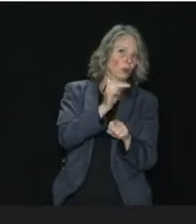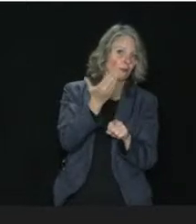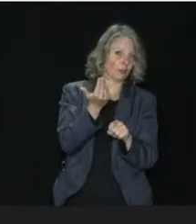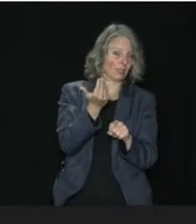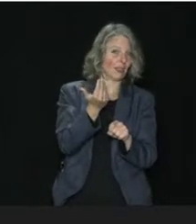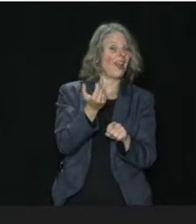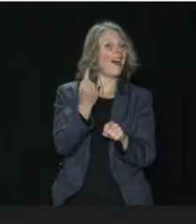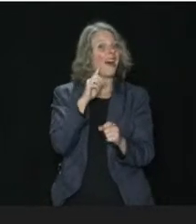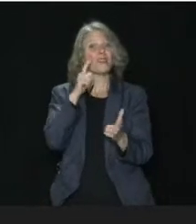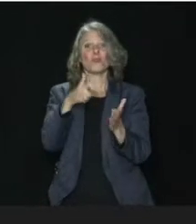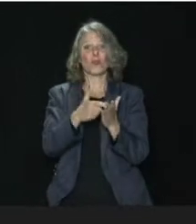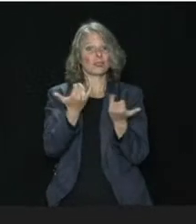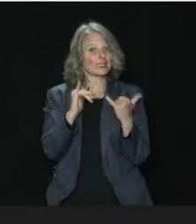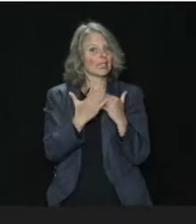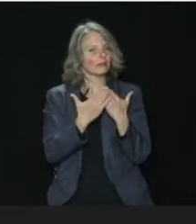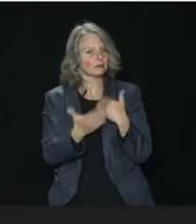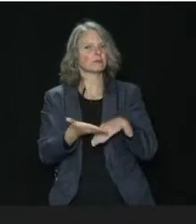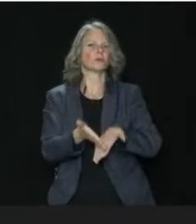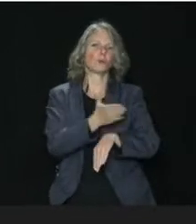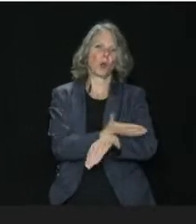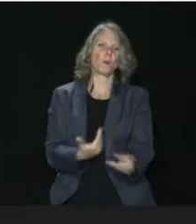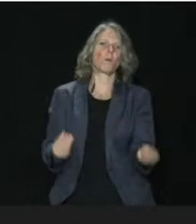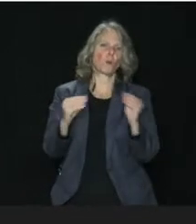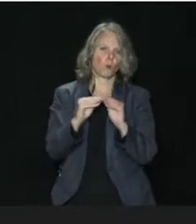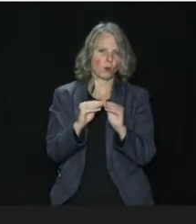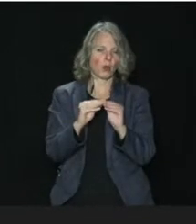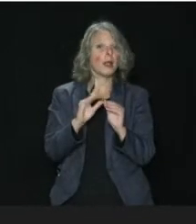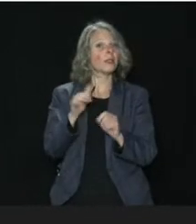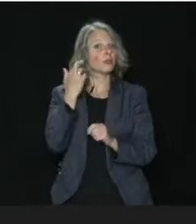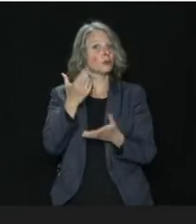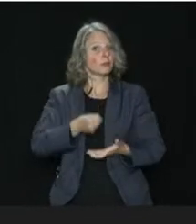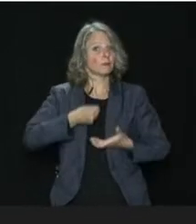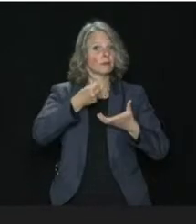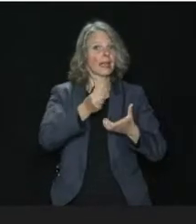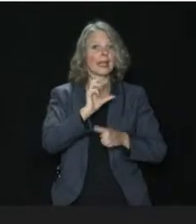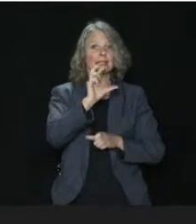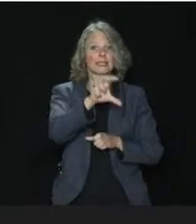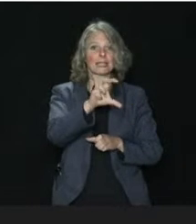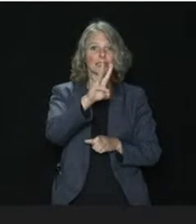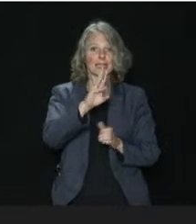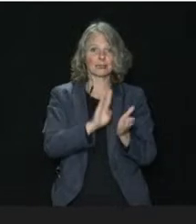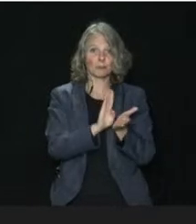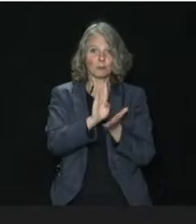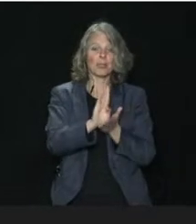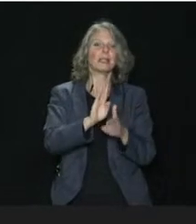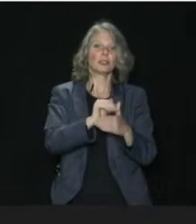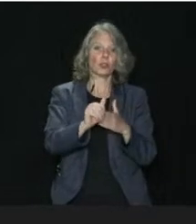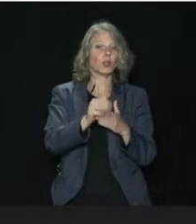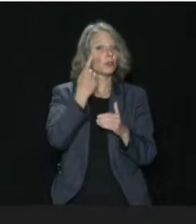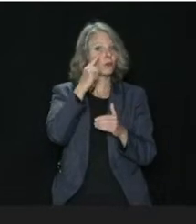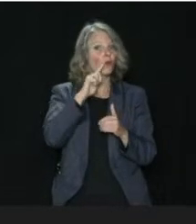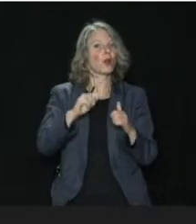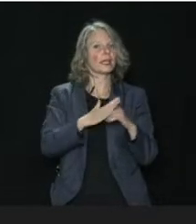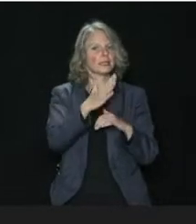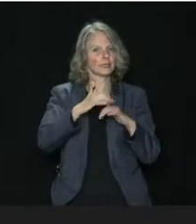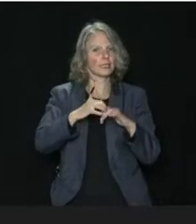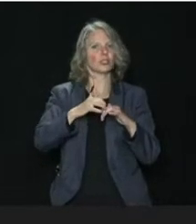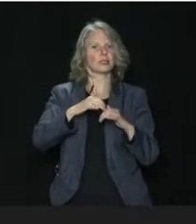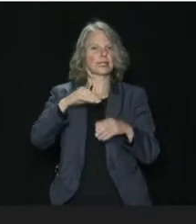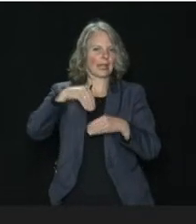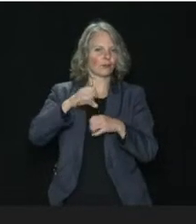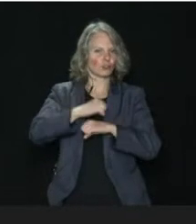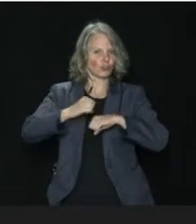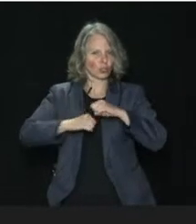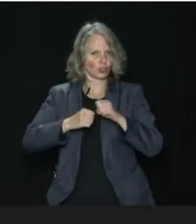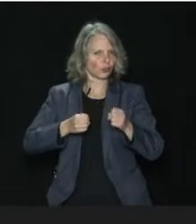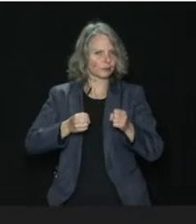work to do. That's why we're investing $6 billion for Indigenous infrastructure projects. Whether for